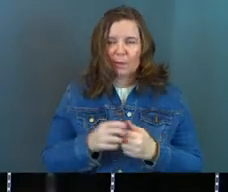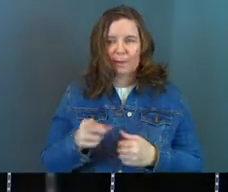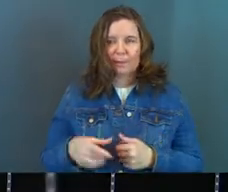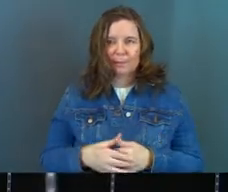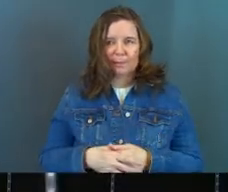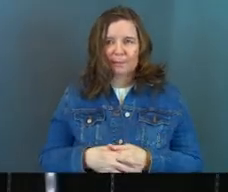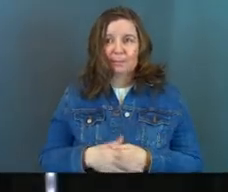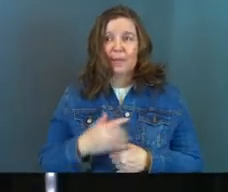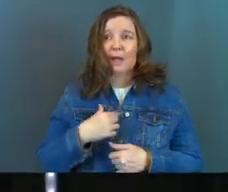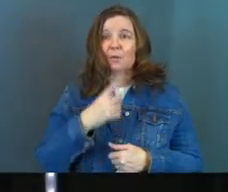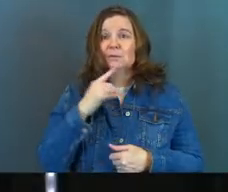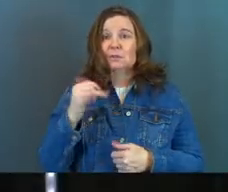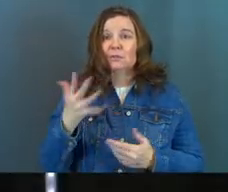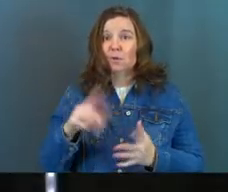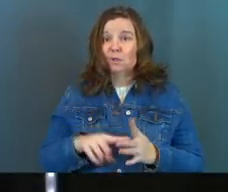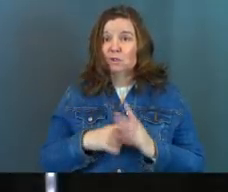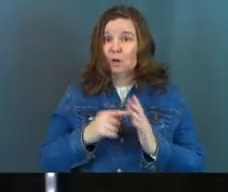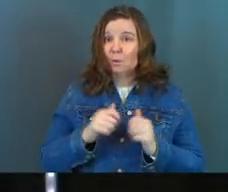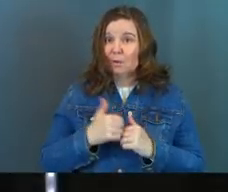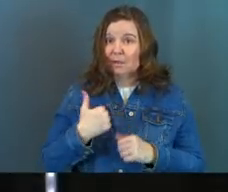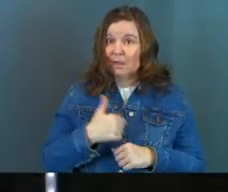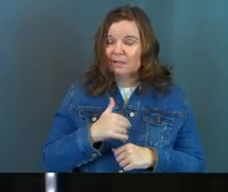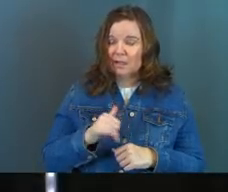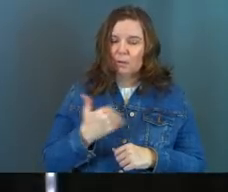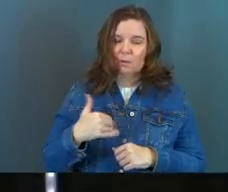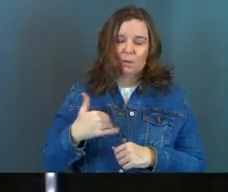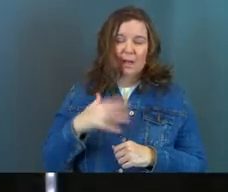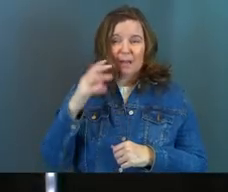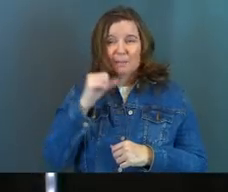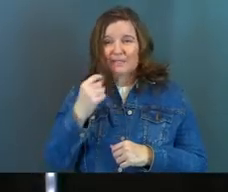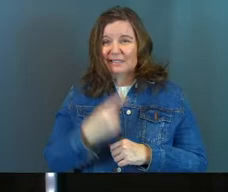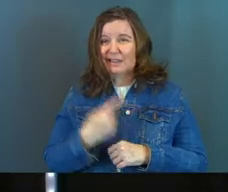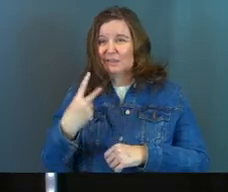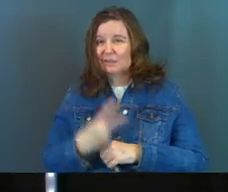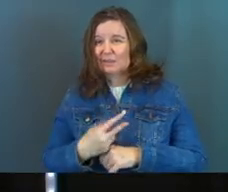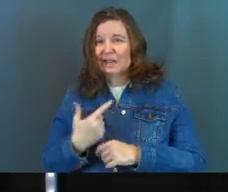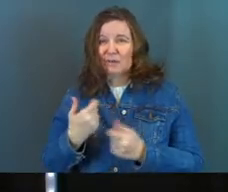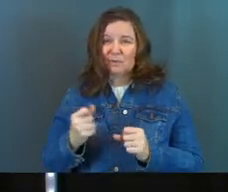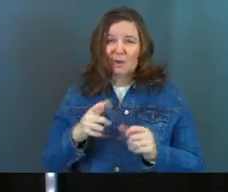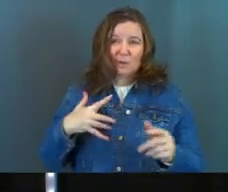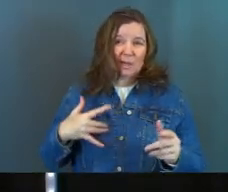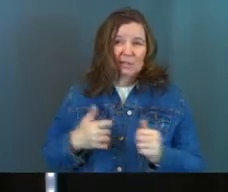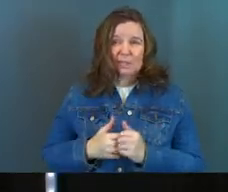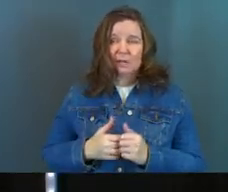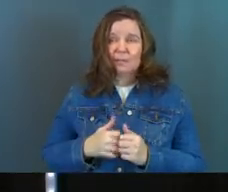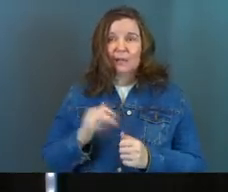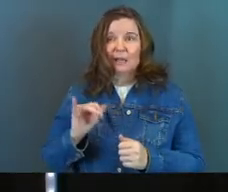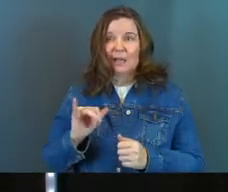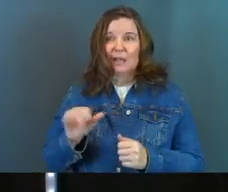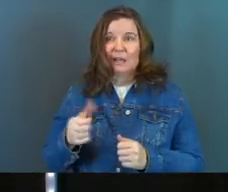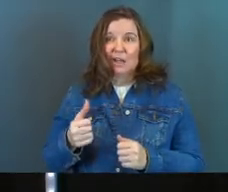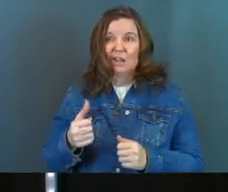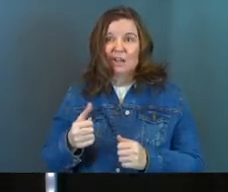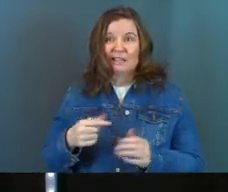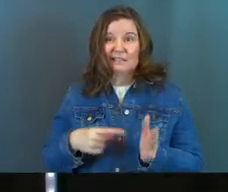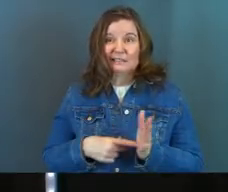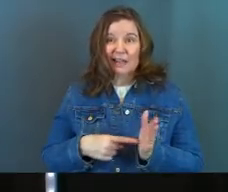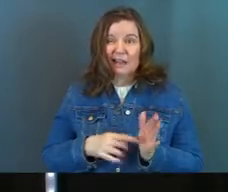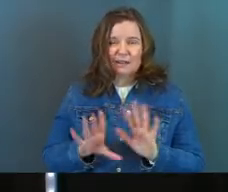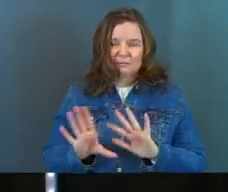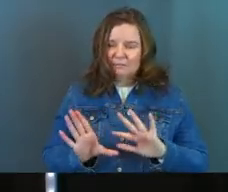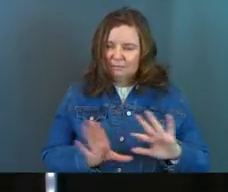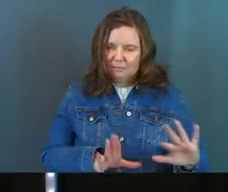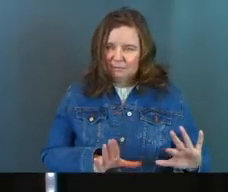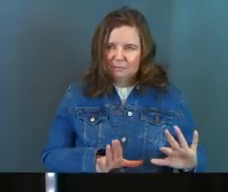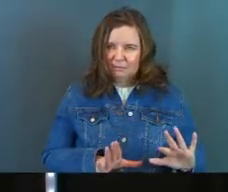him. I would say, too, if you already started this with us and you're like, oh, man, I missed a couple of days, and now I'm trying to catch up, and it's like another debt in your life, don't